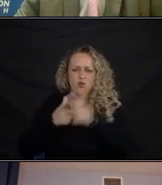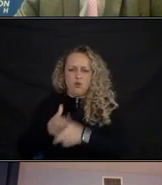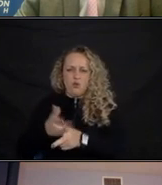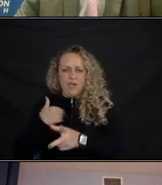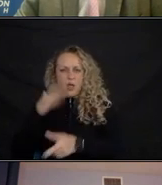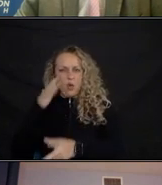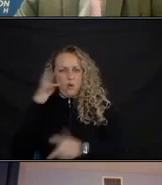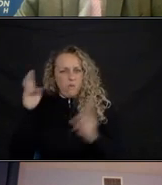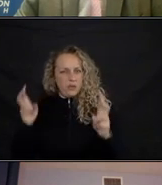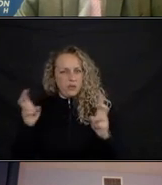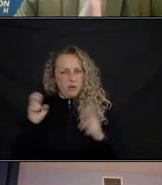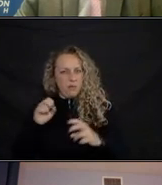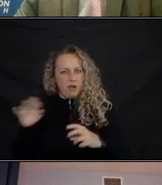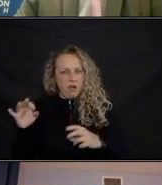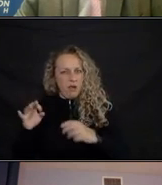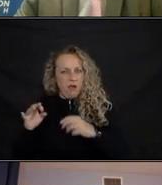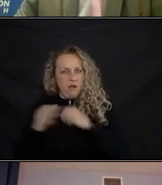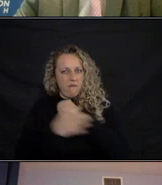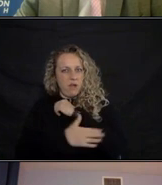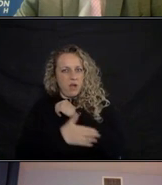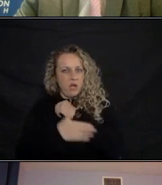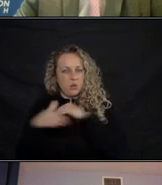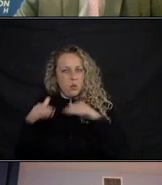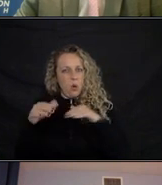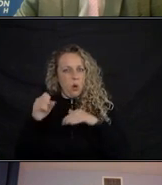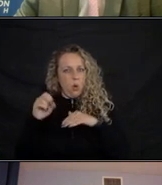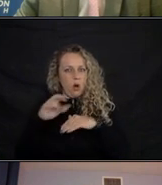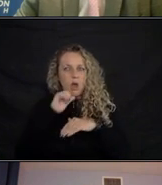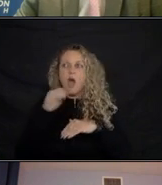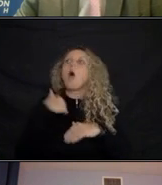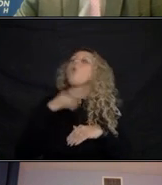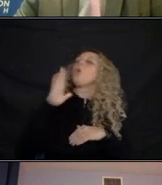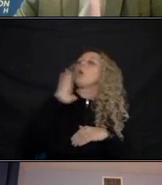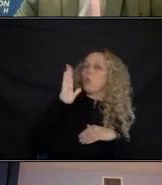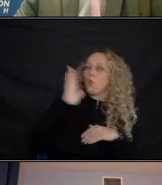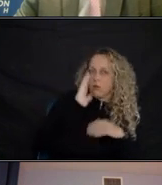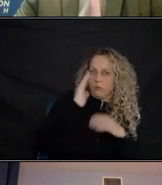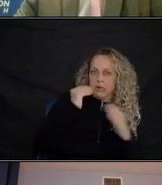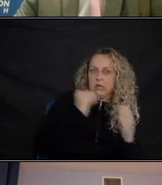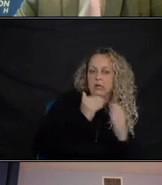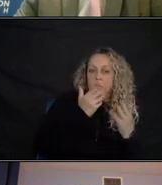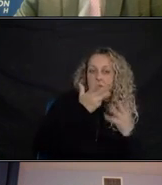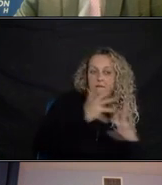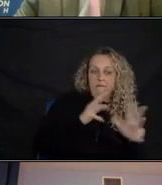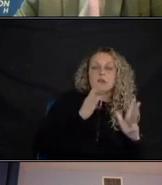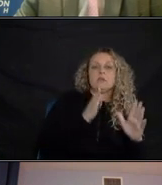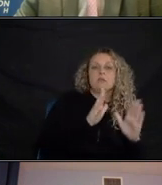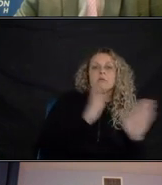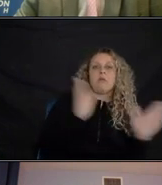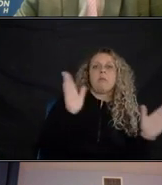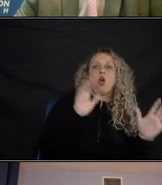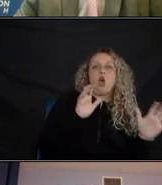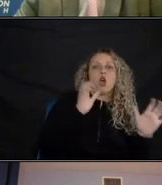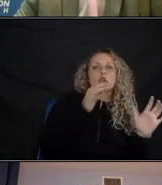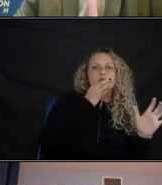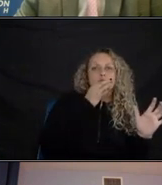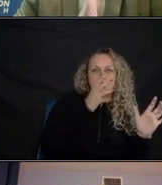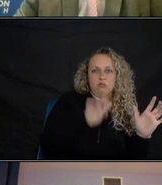on the topic of Country Walk or not. We will be on that as soon as we're finished public audience, which will be very